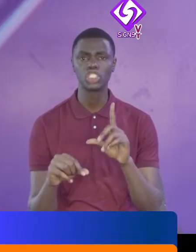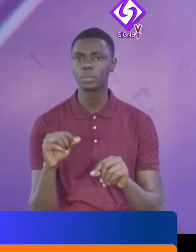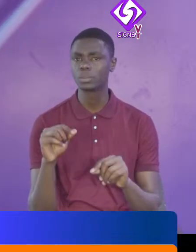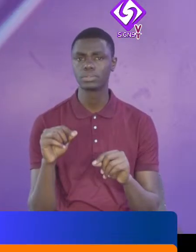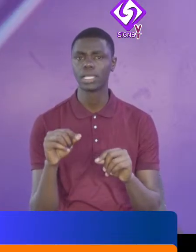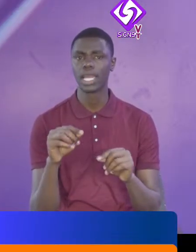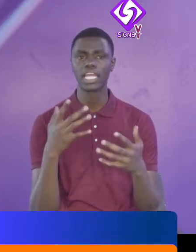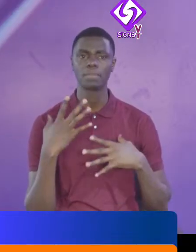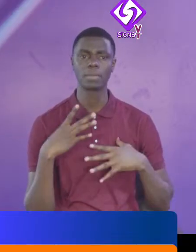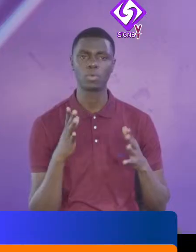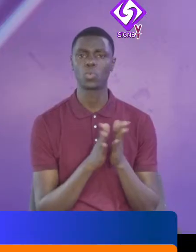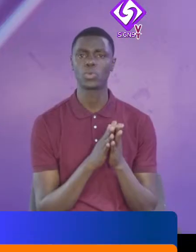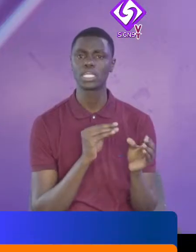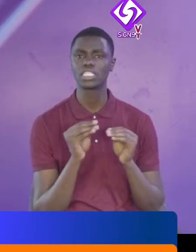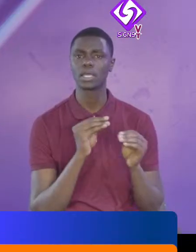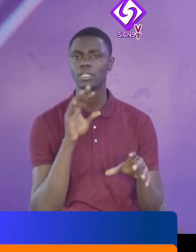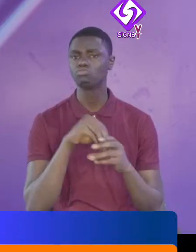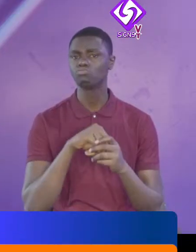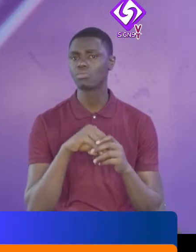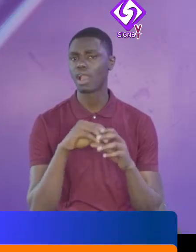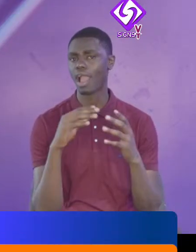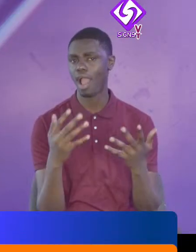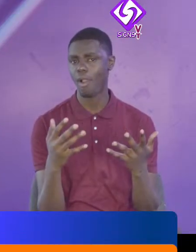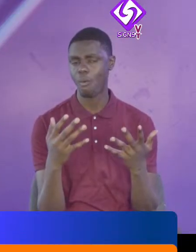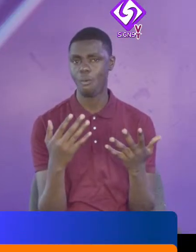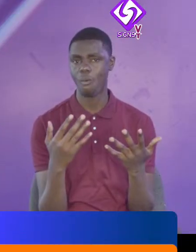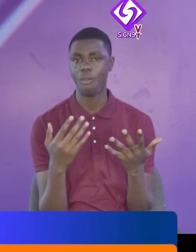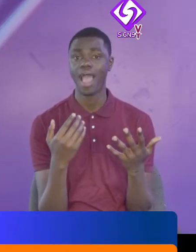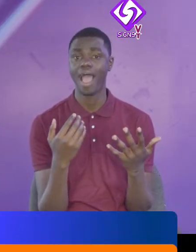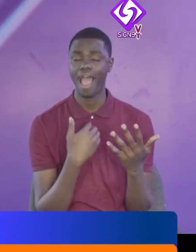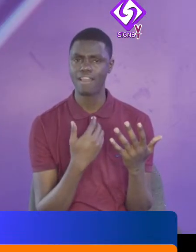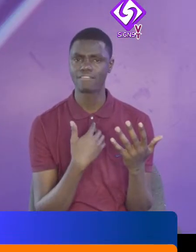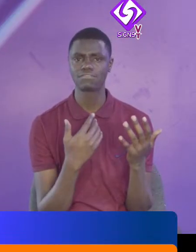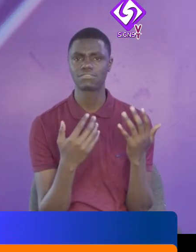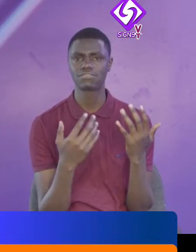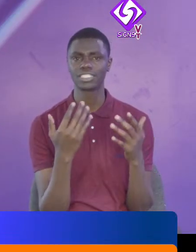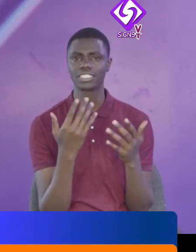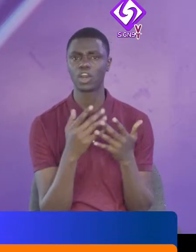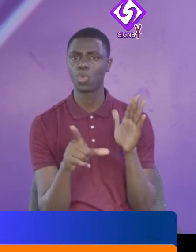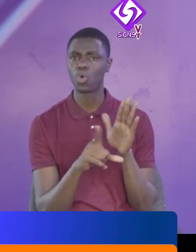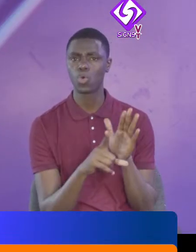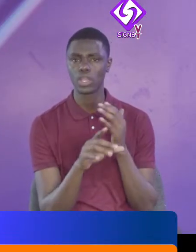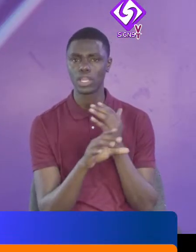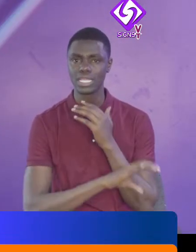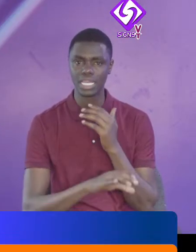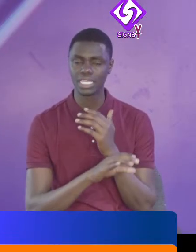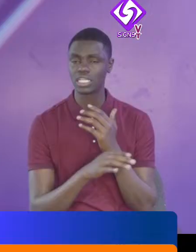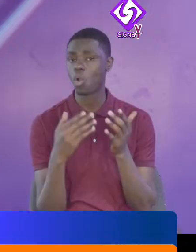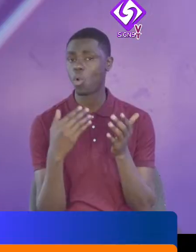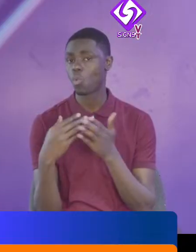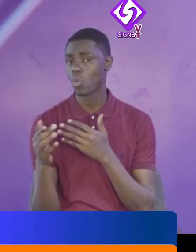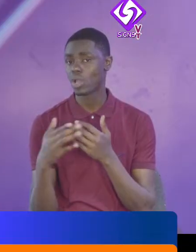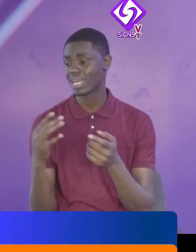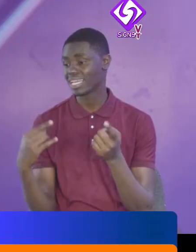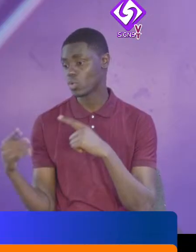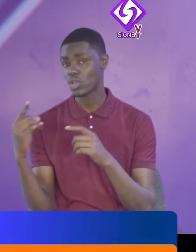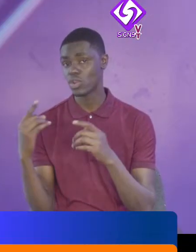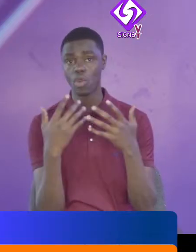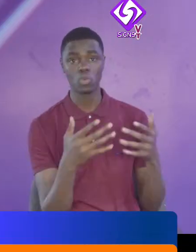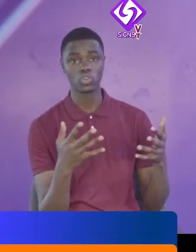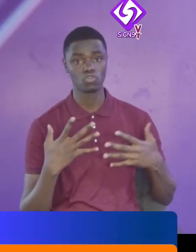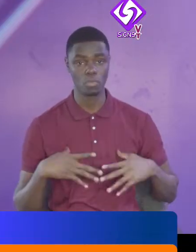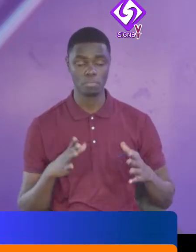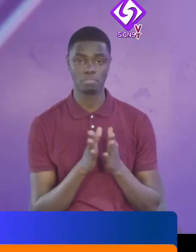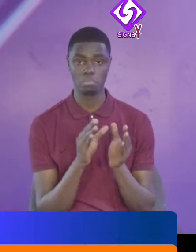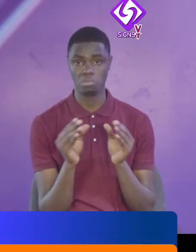part of that? But also there is a landmark ruling that is in the country that either is a win or a loss for persons with disabilities, whichever